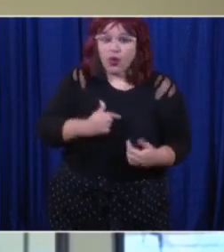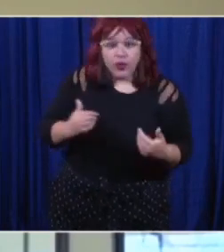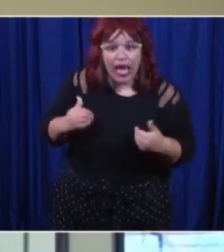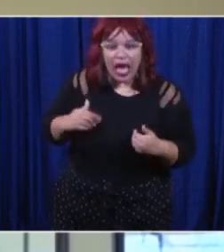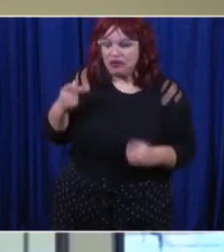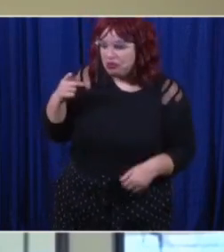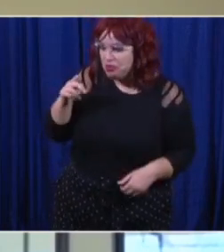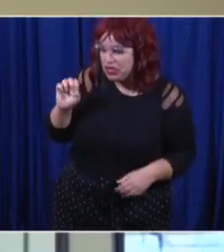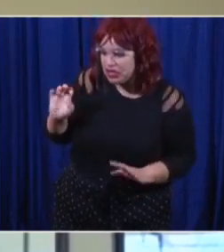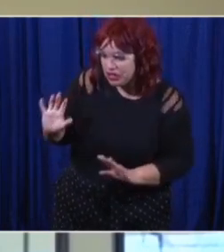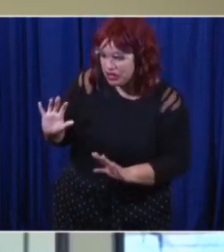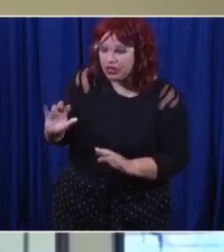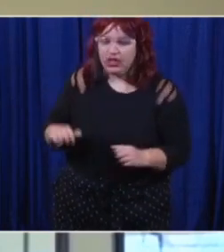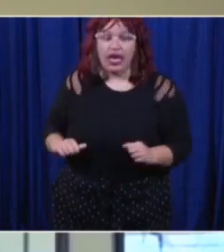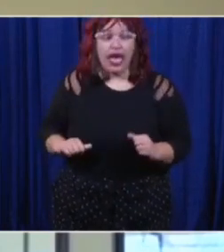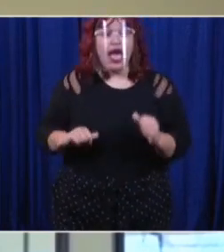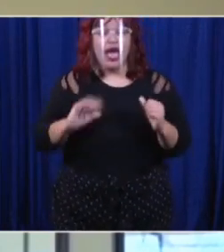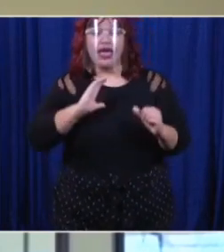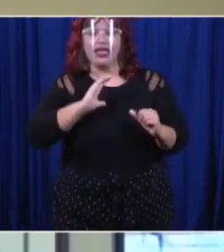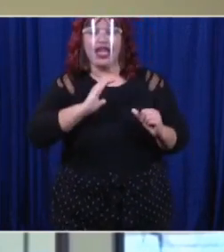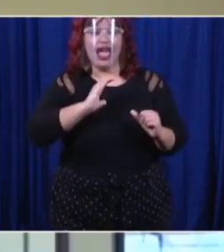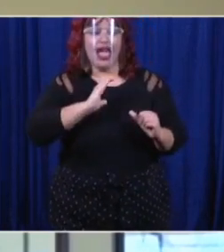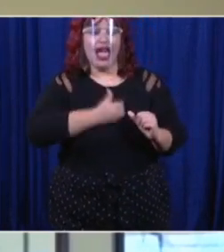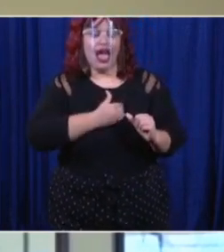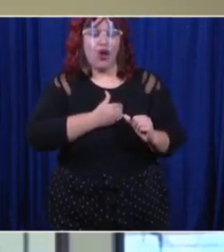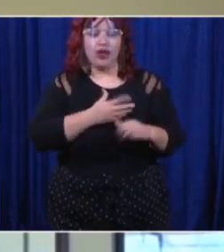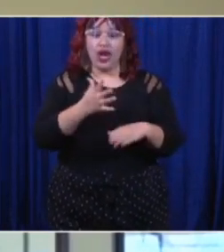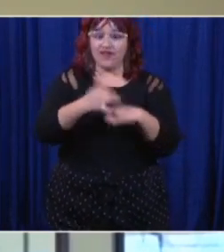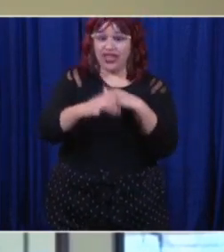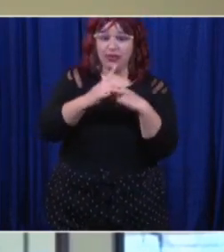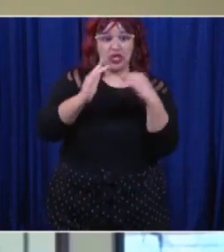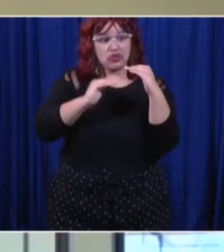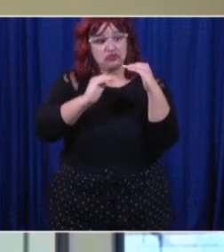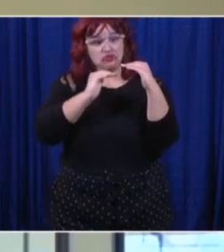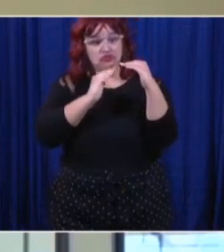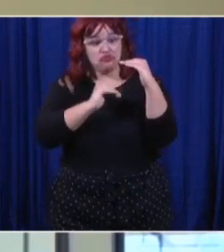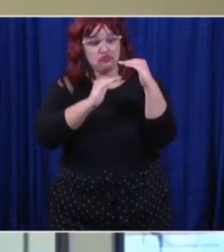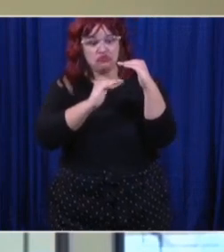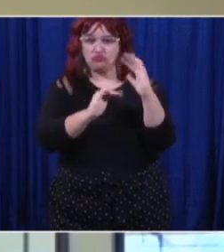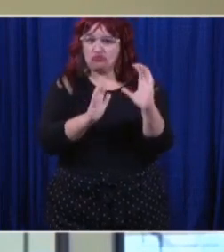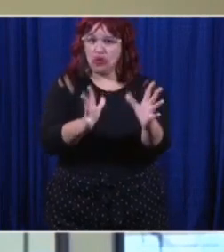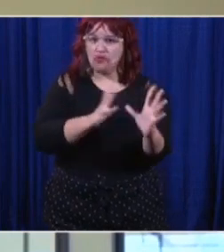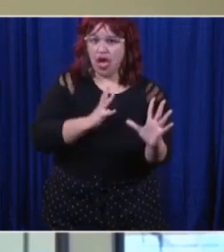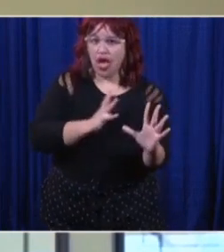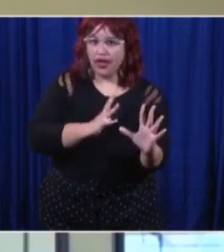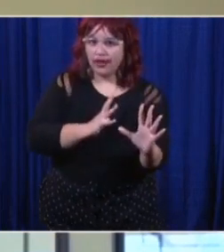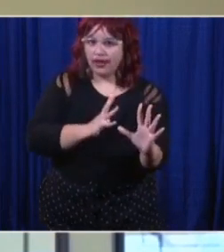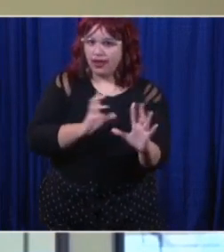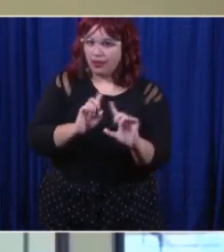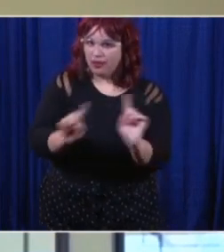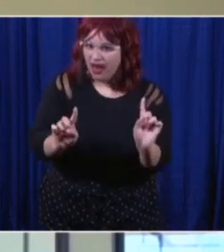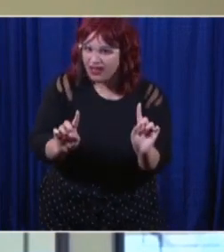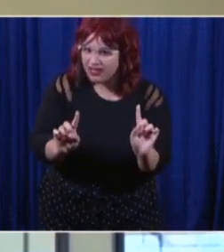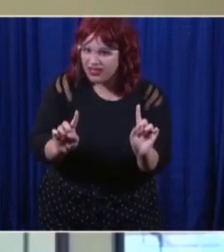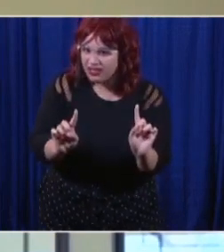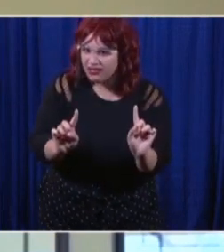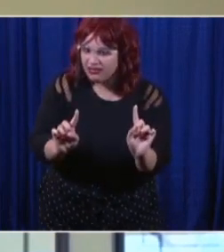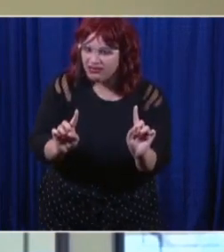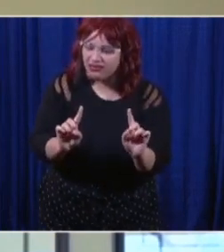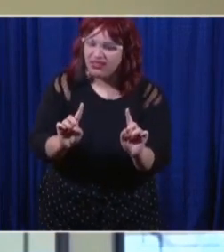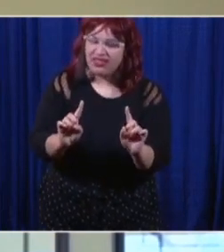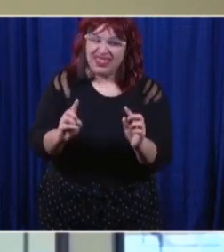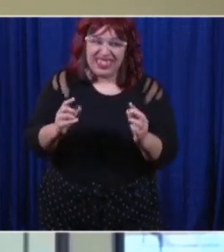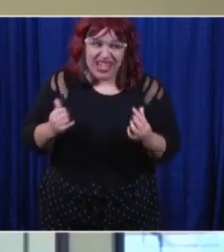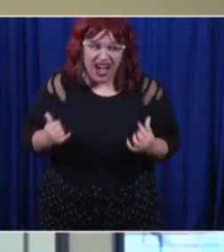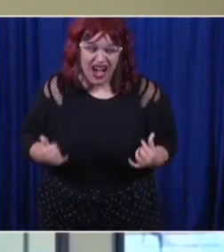resources and physical capacity. However, what we are seeing now as cases surge is an increasing